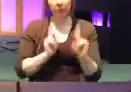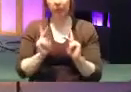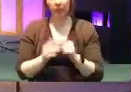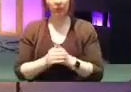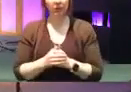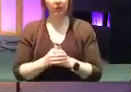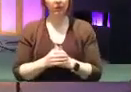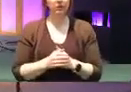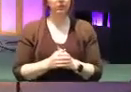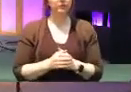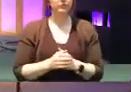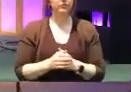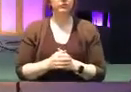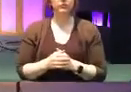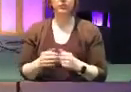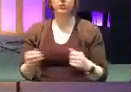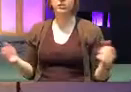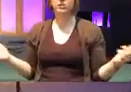Lift your voice.